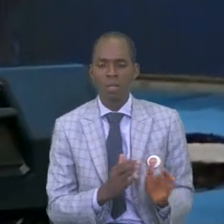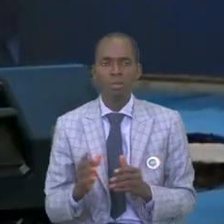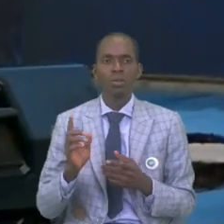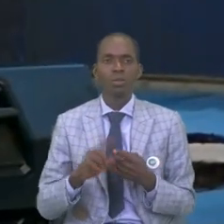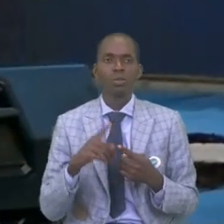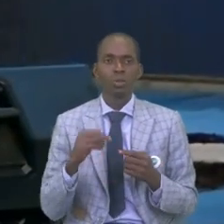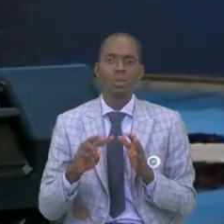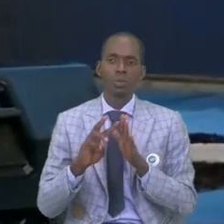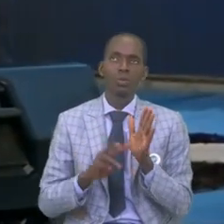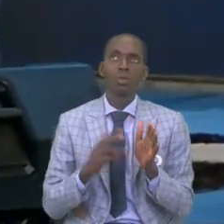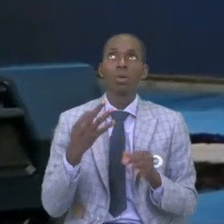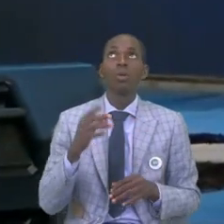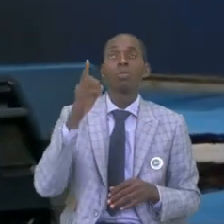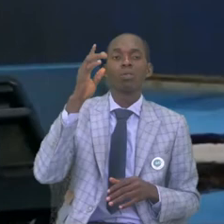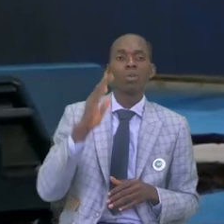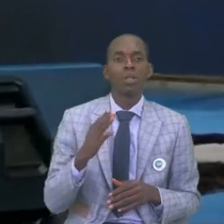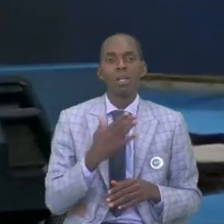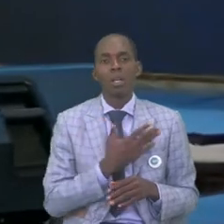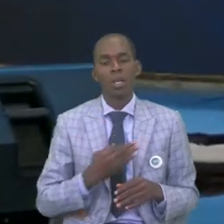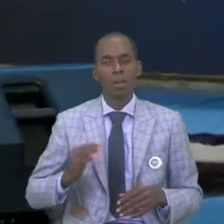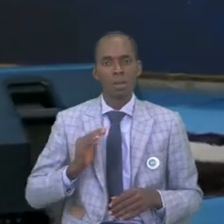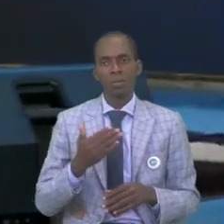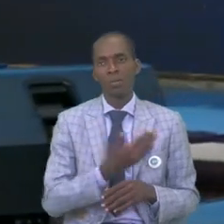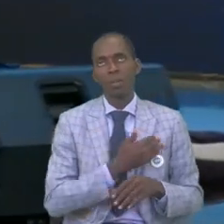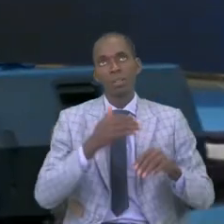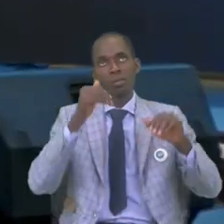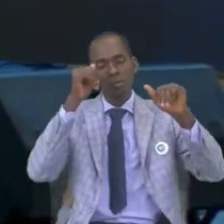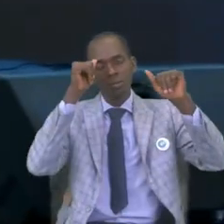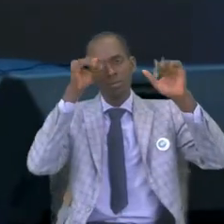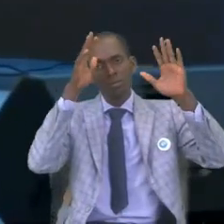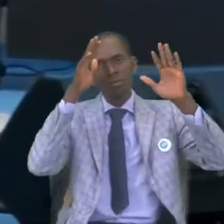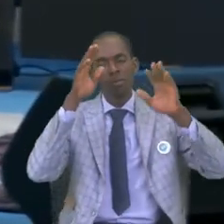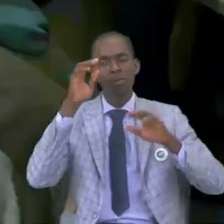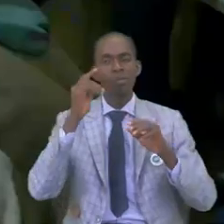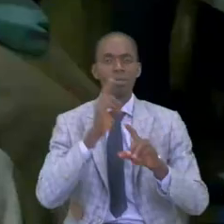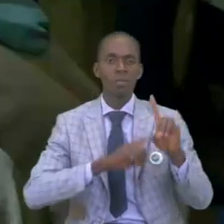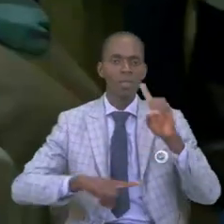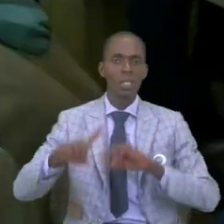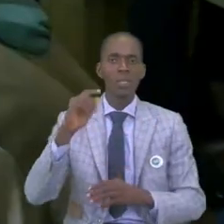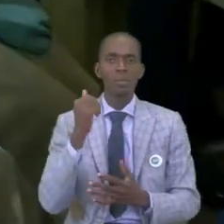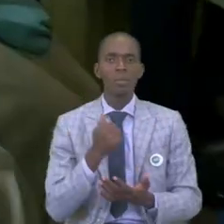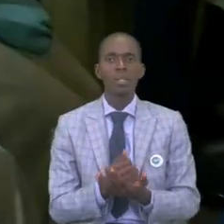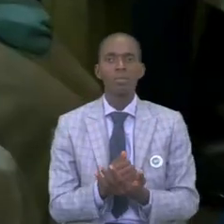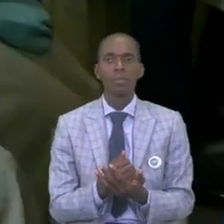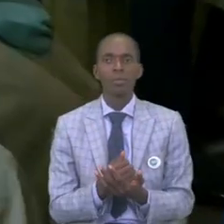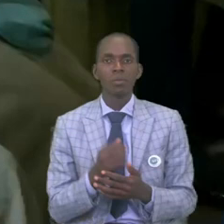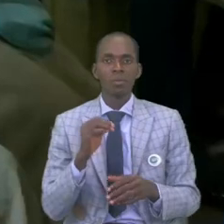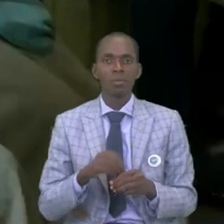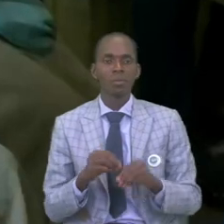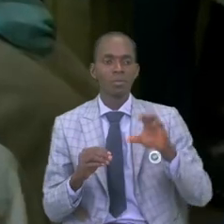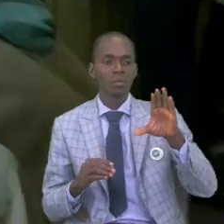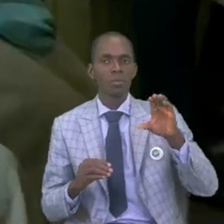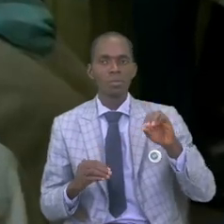of God and our Father. Somebody shout amen. In Colossians chapter